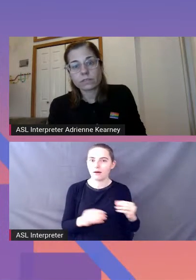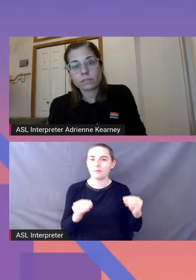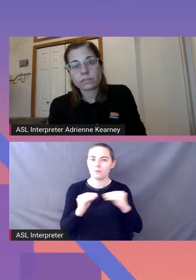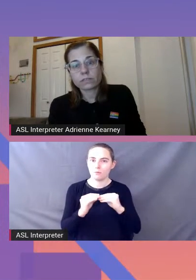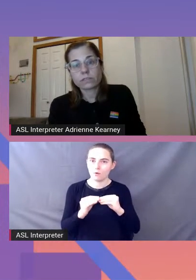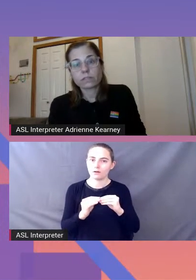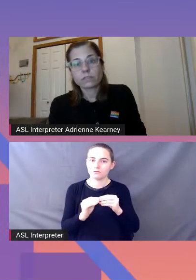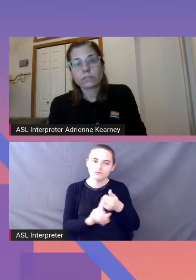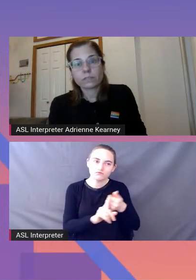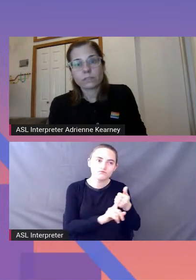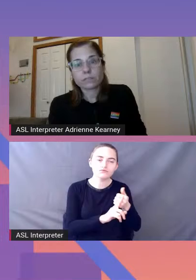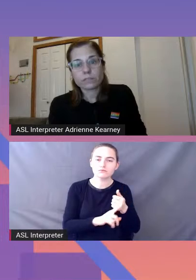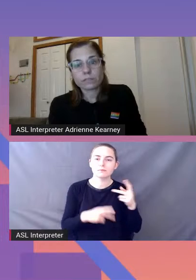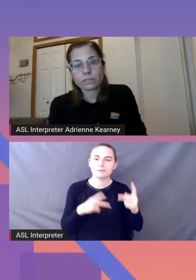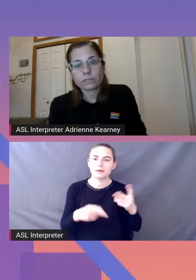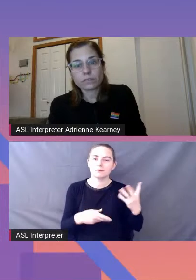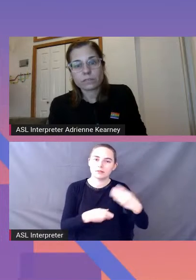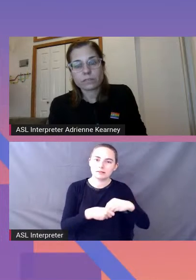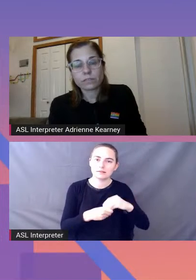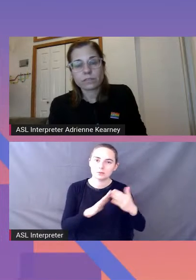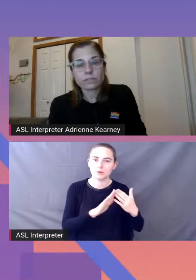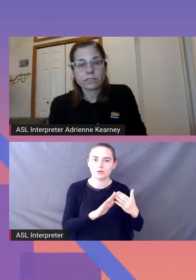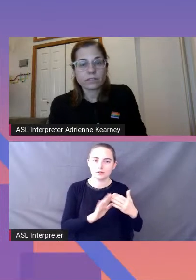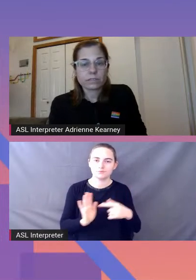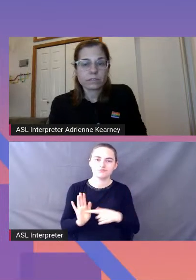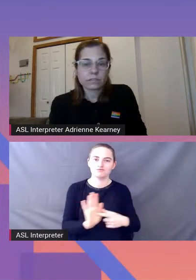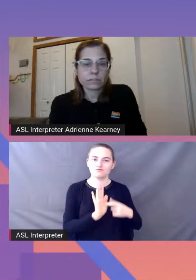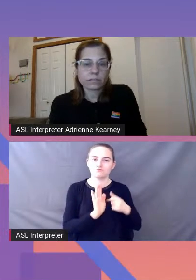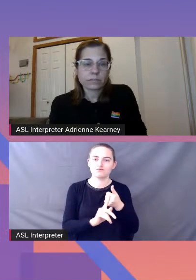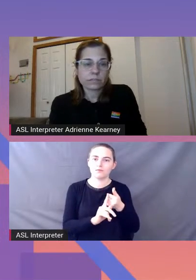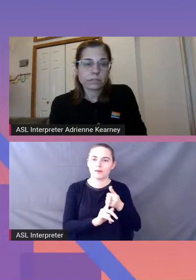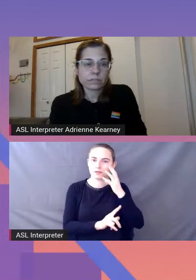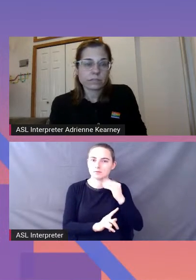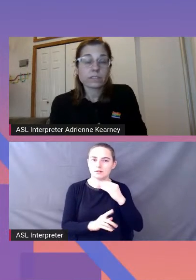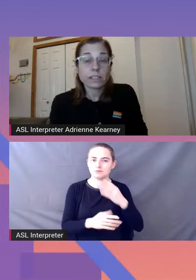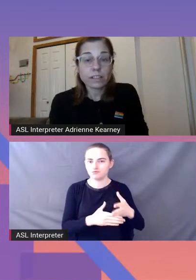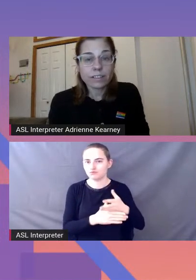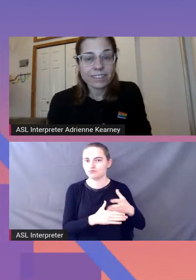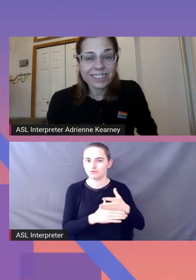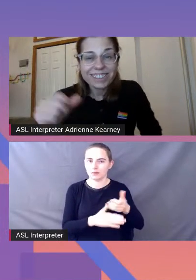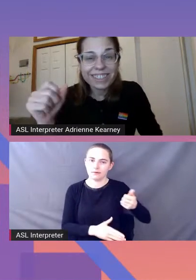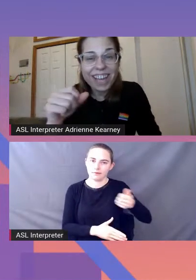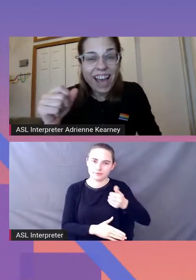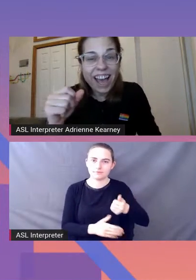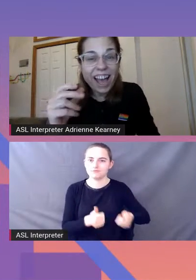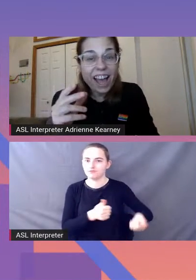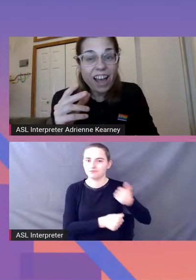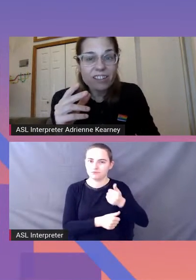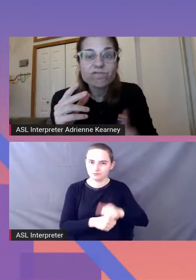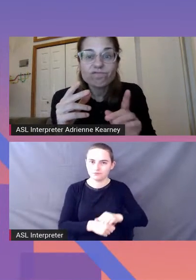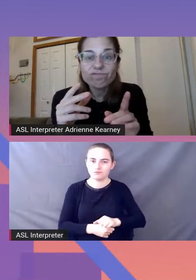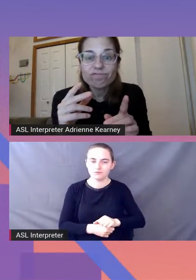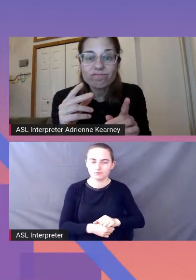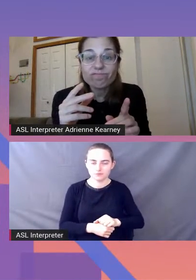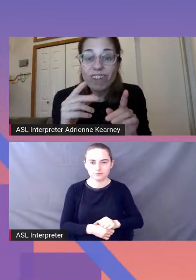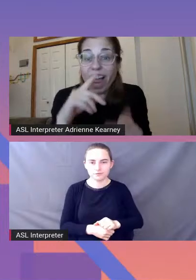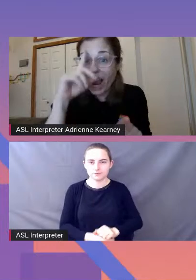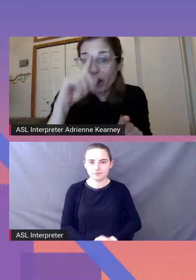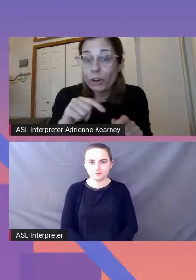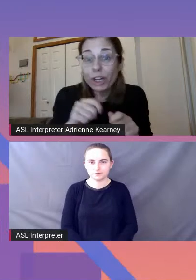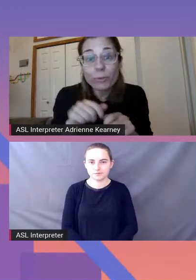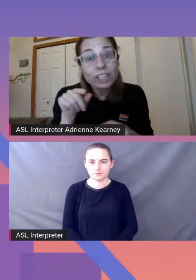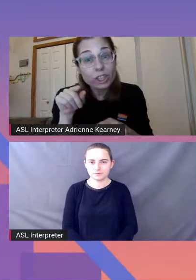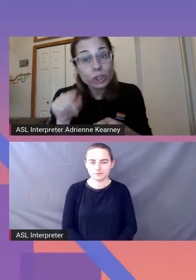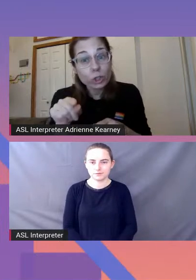So yeah, I thought that was pretty special. Yeah, and that too, I definitely agree with you when it comes to like the education is